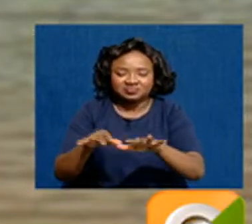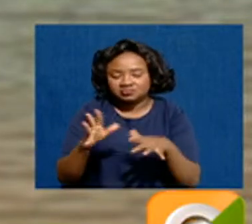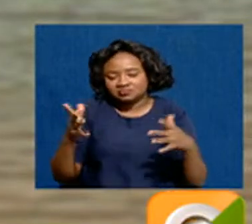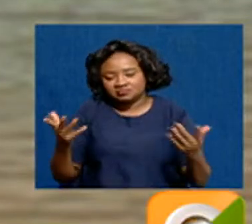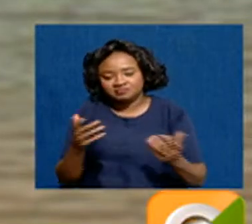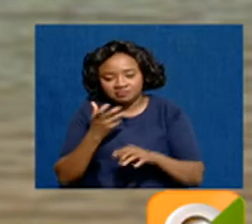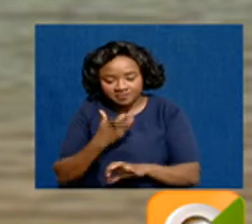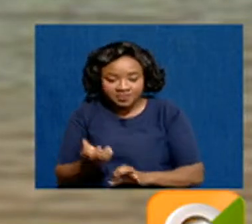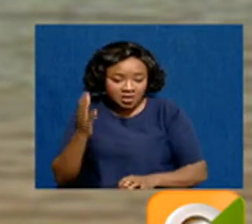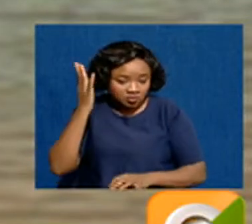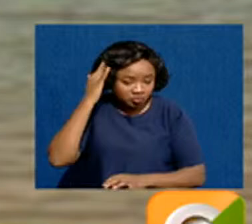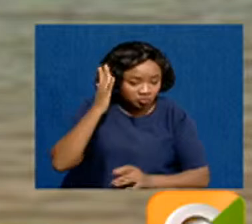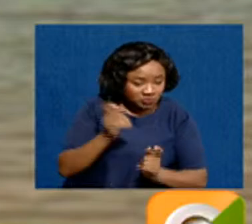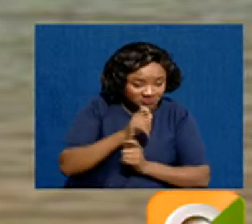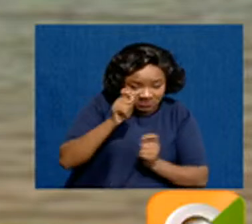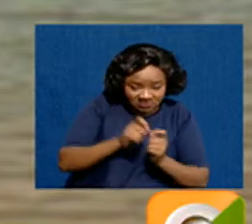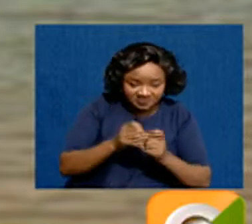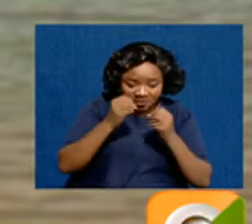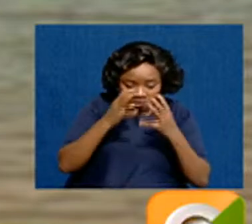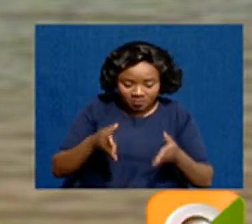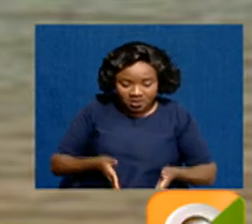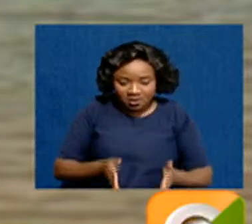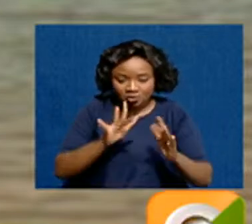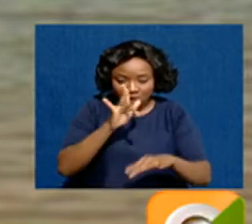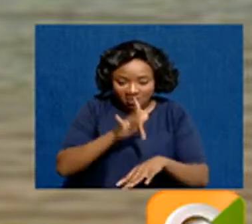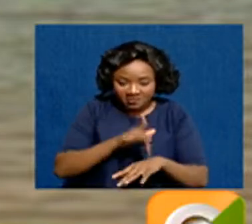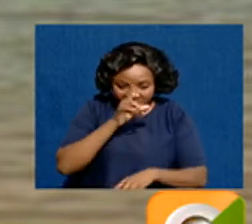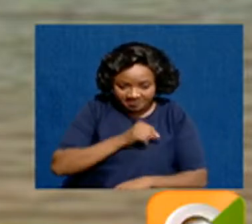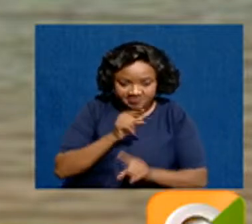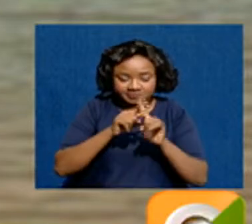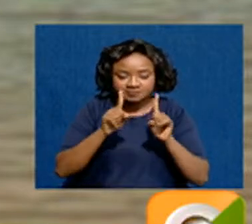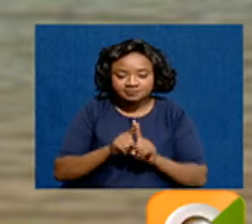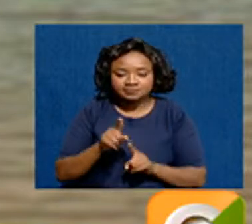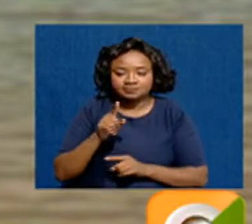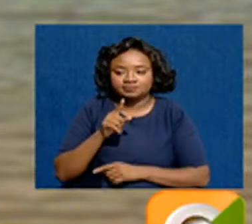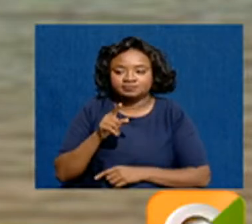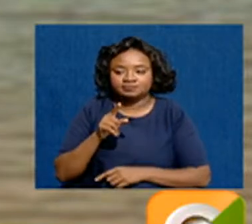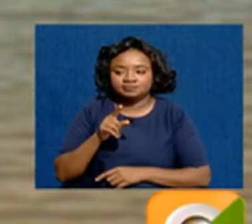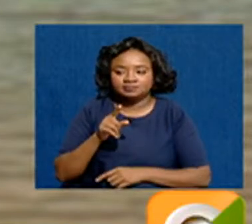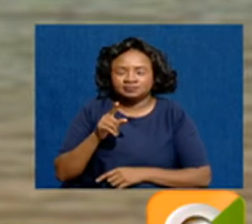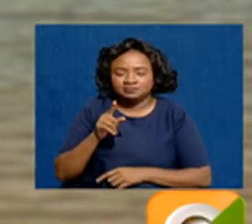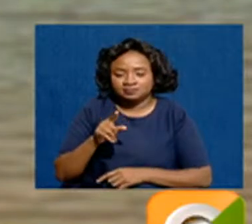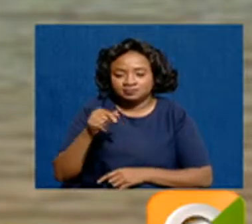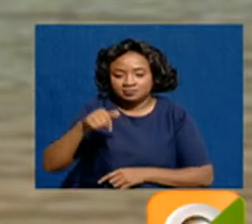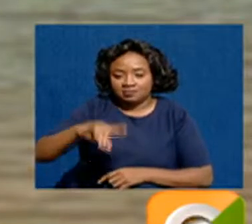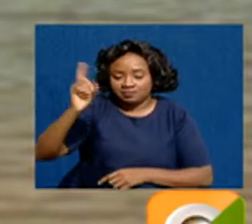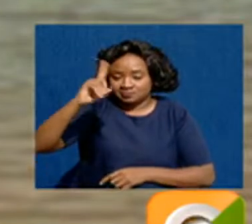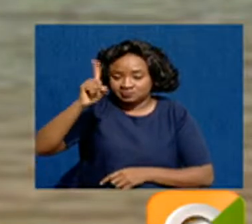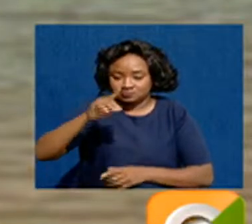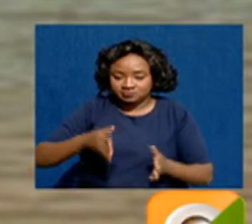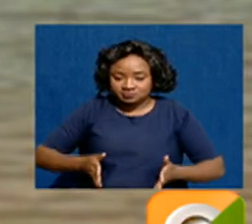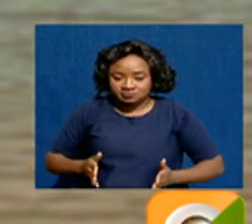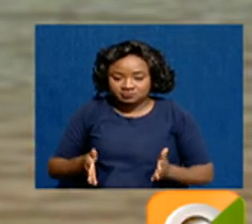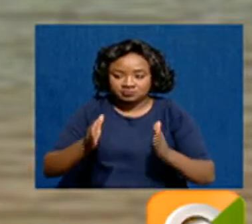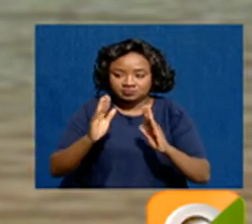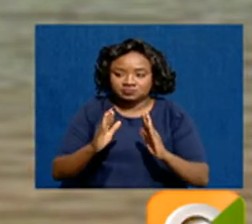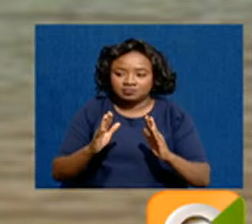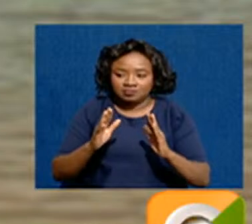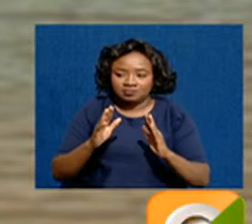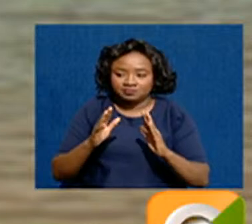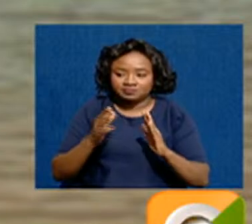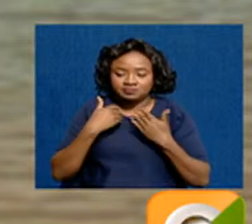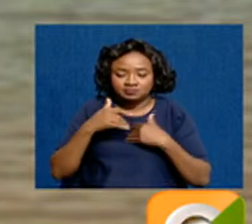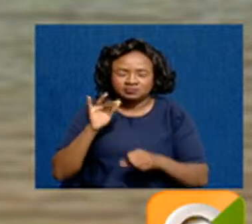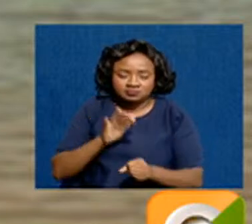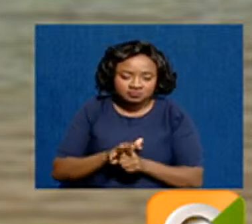the airport being flooded the other day because the roads in Nairobi carry a lot